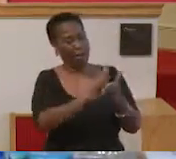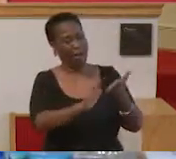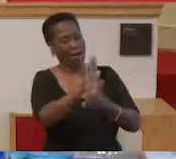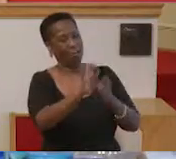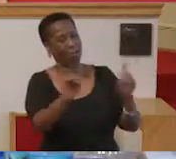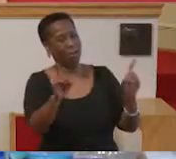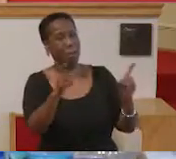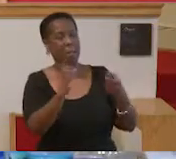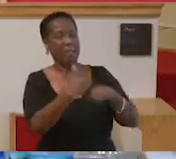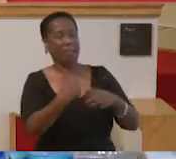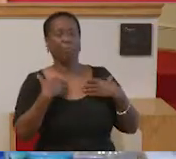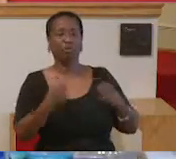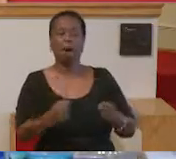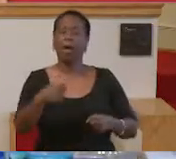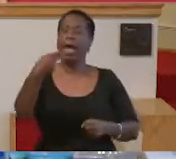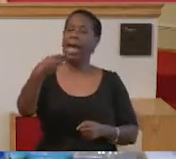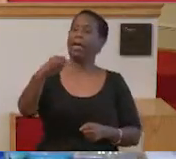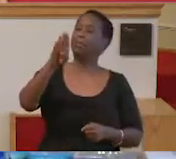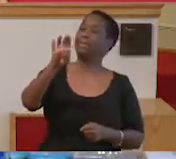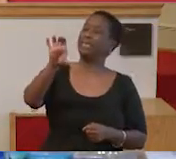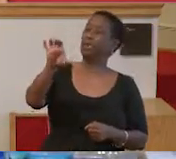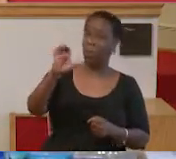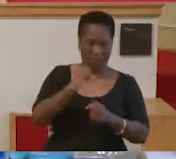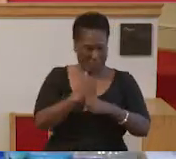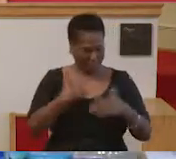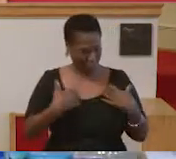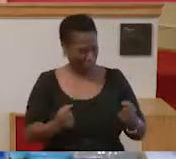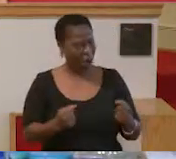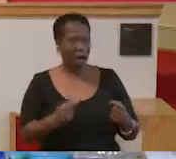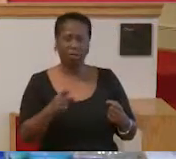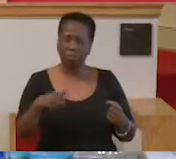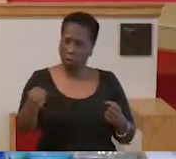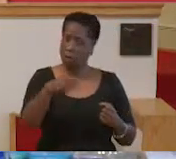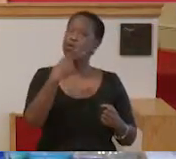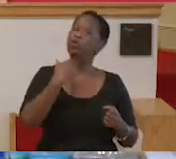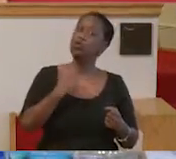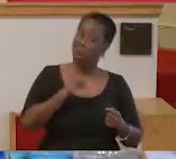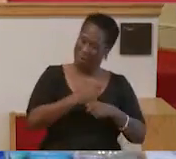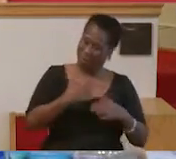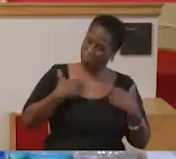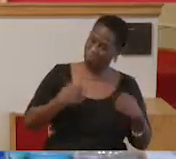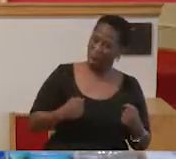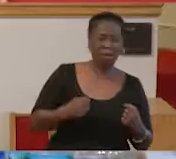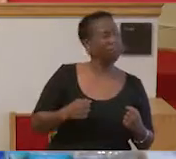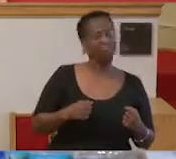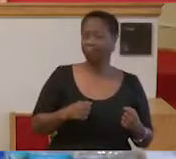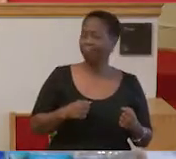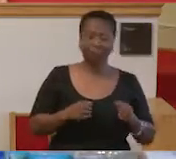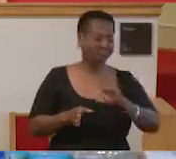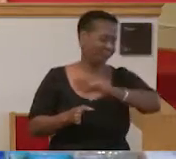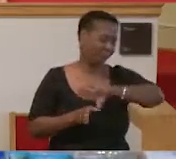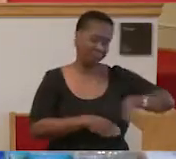or some HBCU. It's not because you're cute, but it's because there's a God